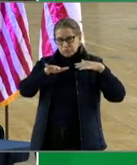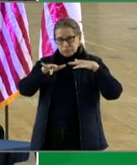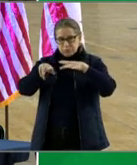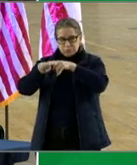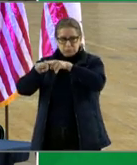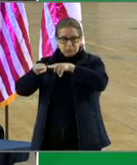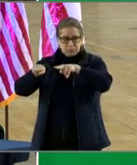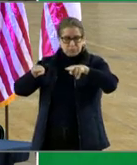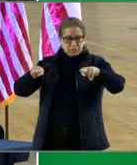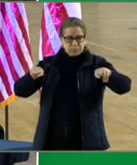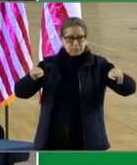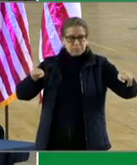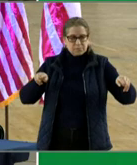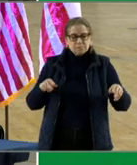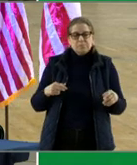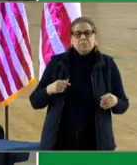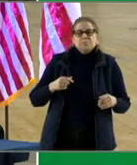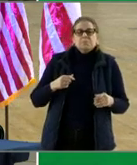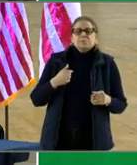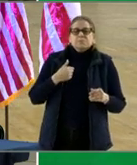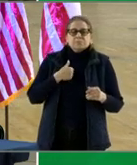beds April 15th.